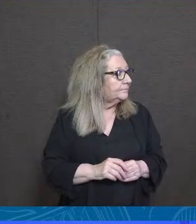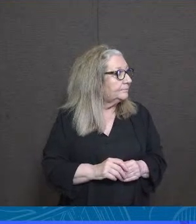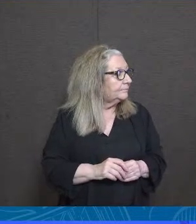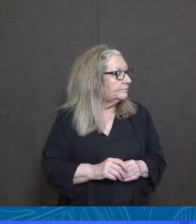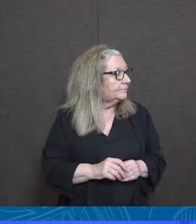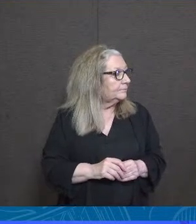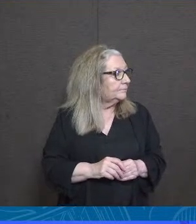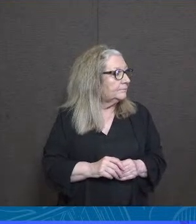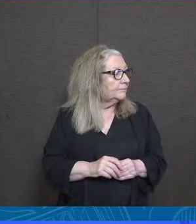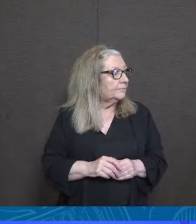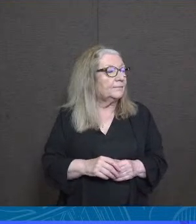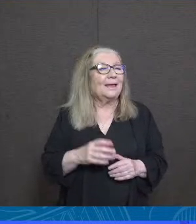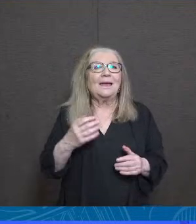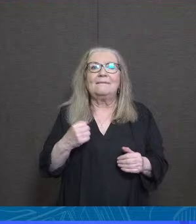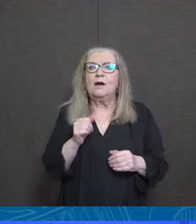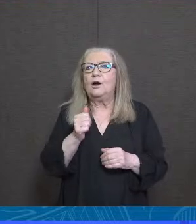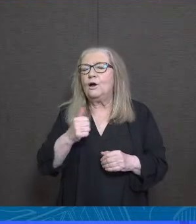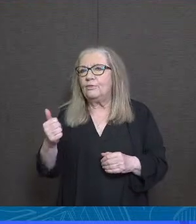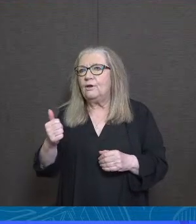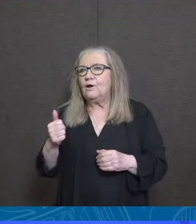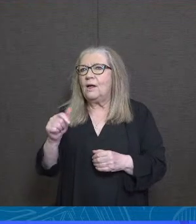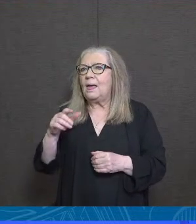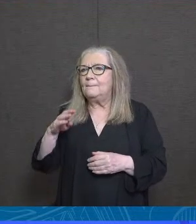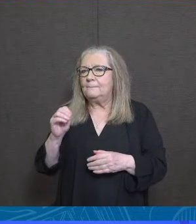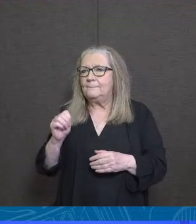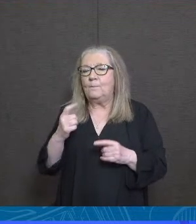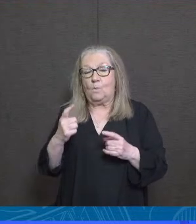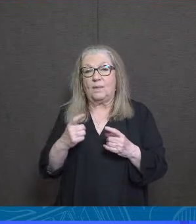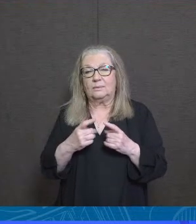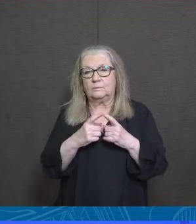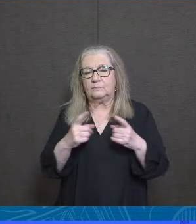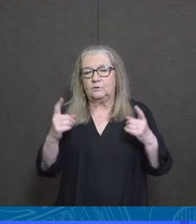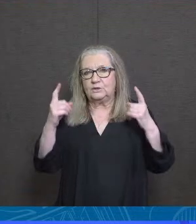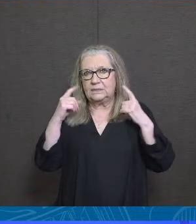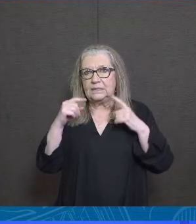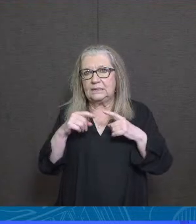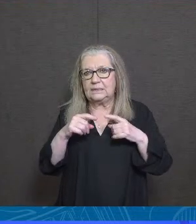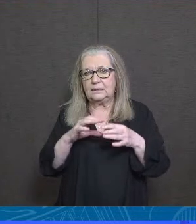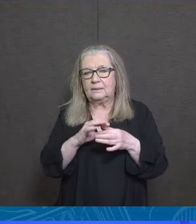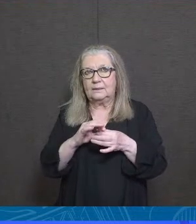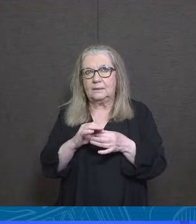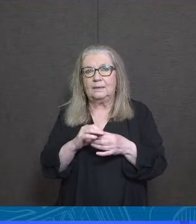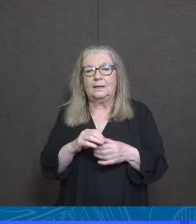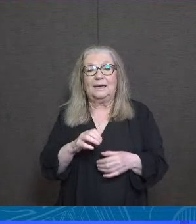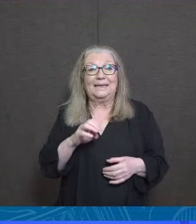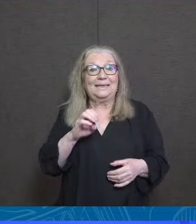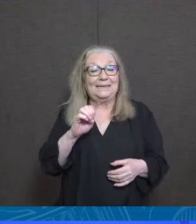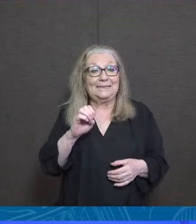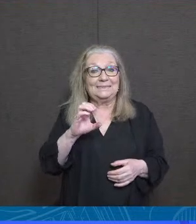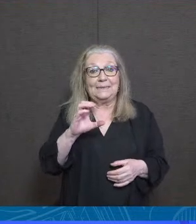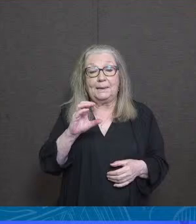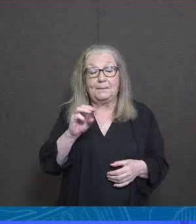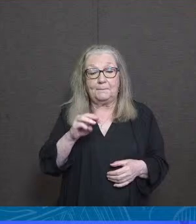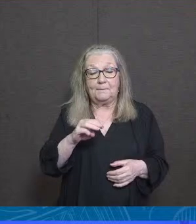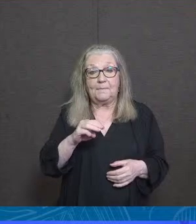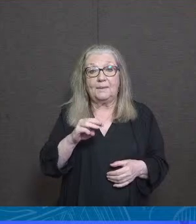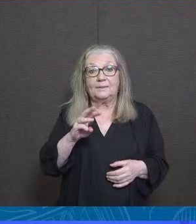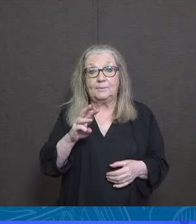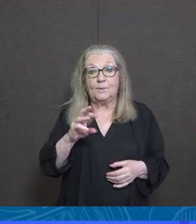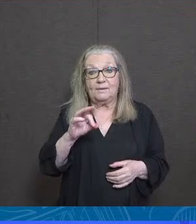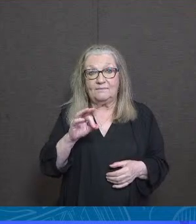AI Laboratory, Fuxi by Fudan University, and AIFS by ECMWF. They have different